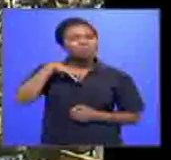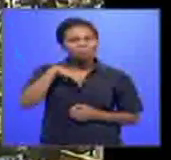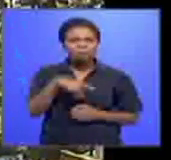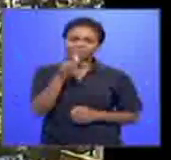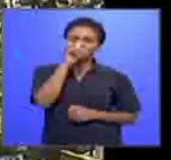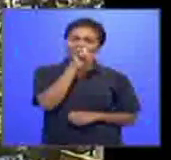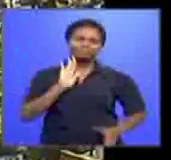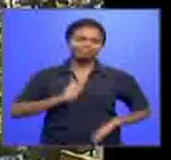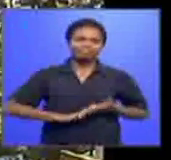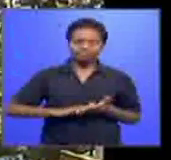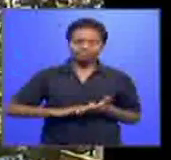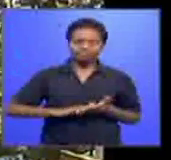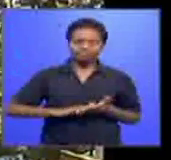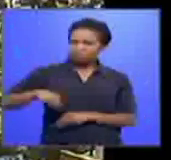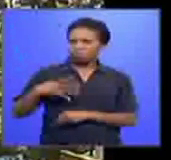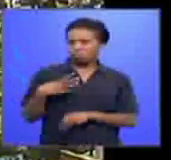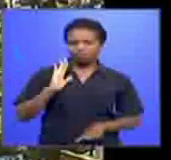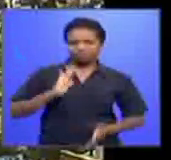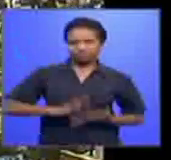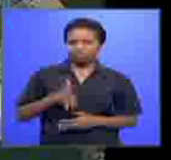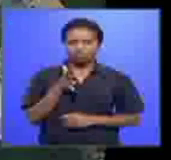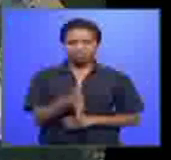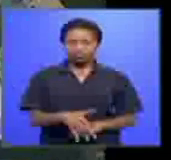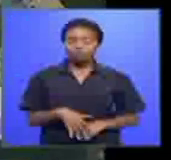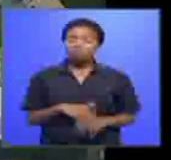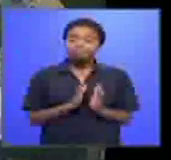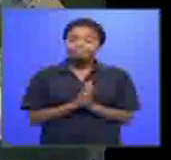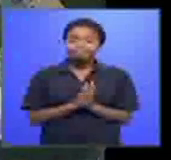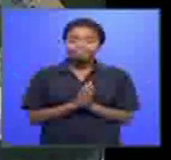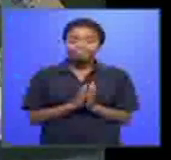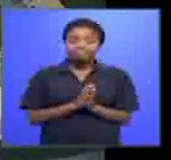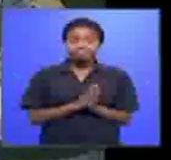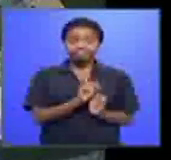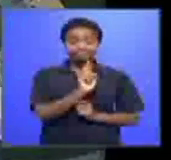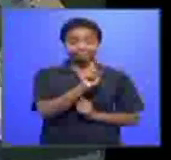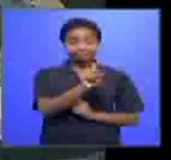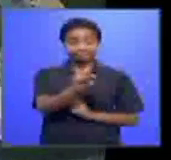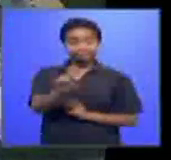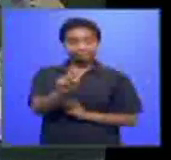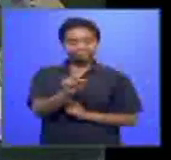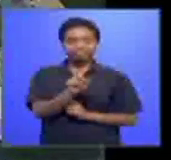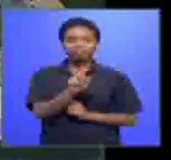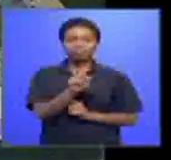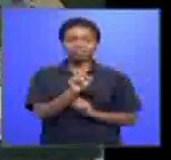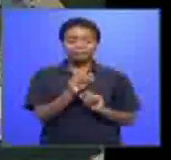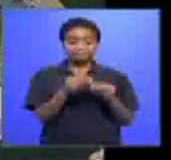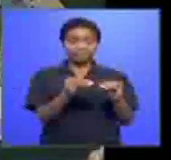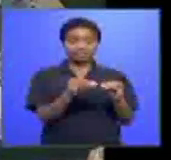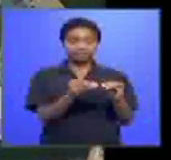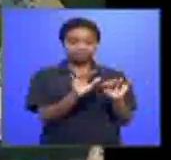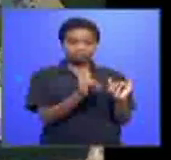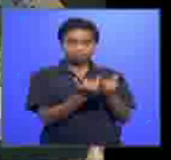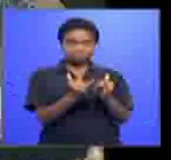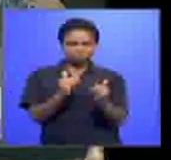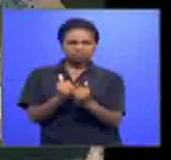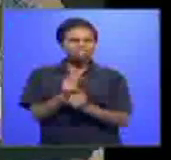corruption. We urge the private sector to also take this fight